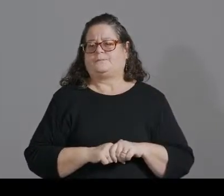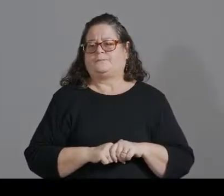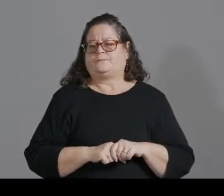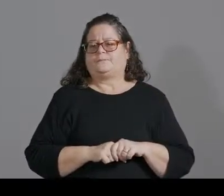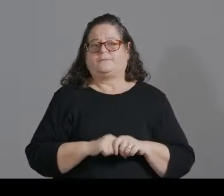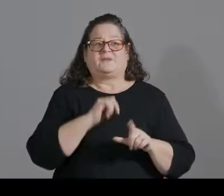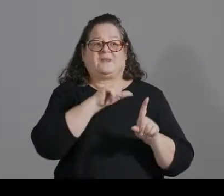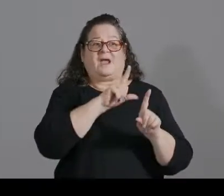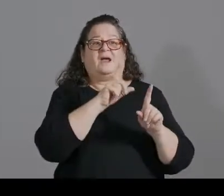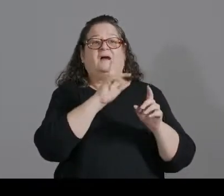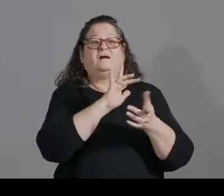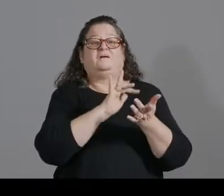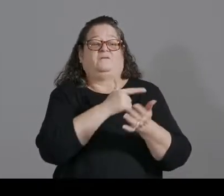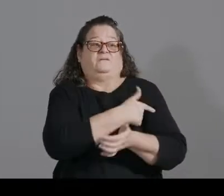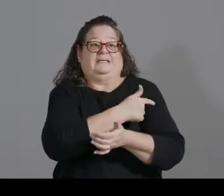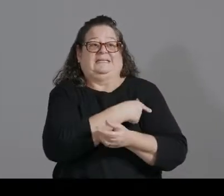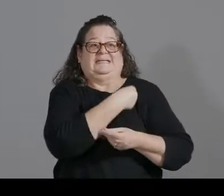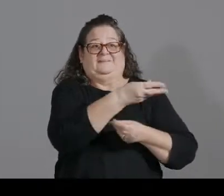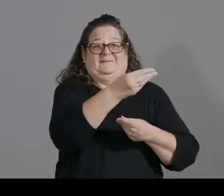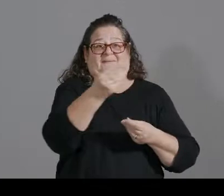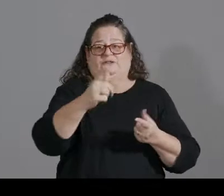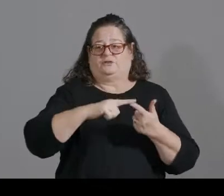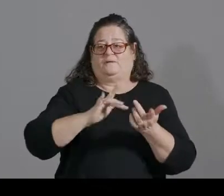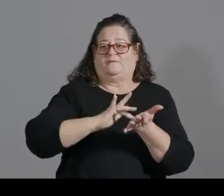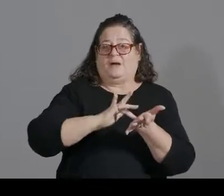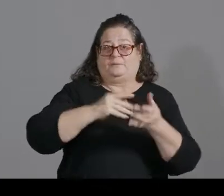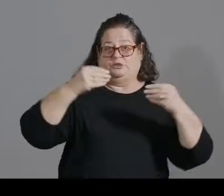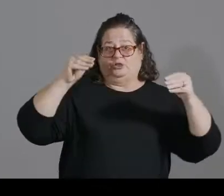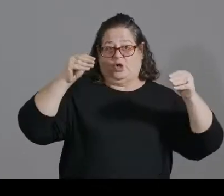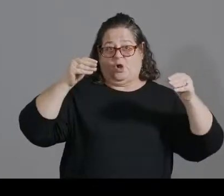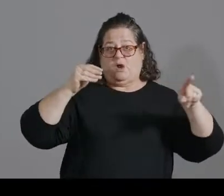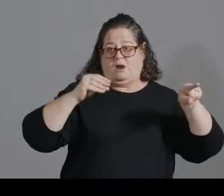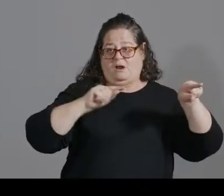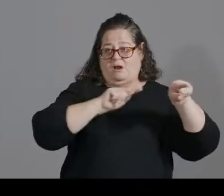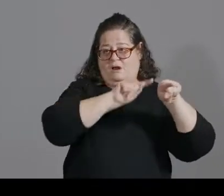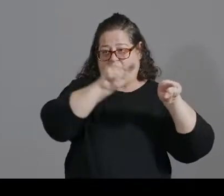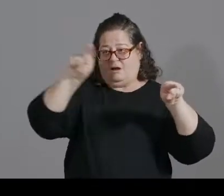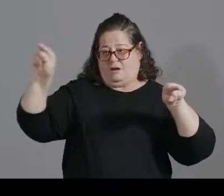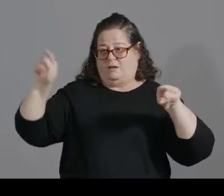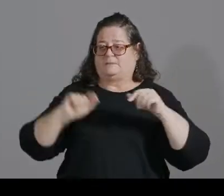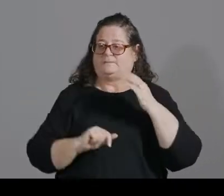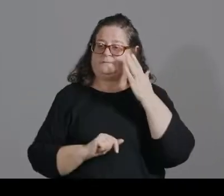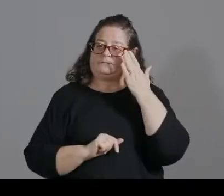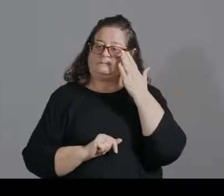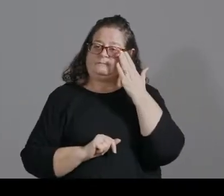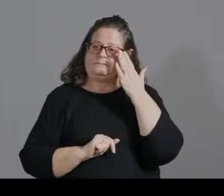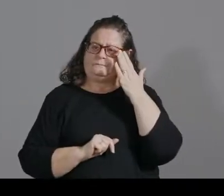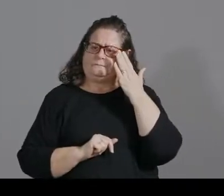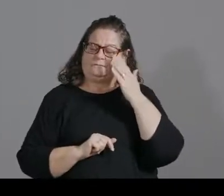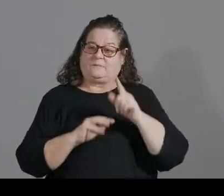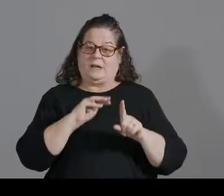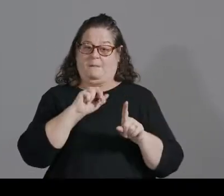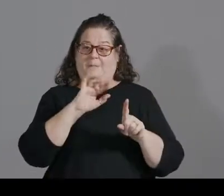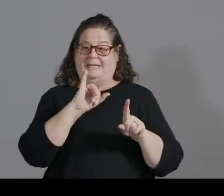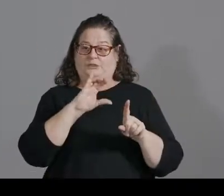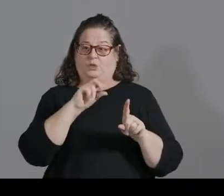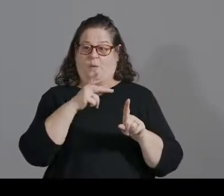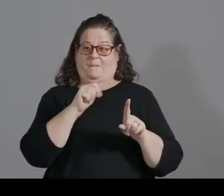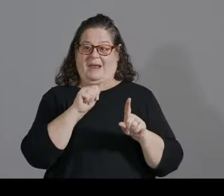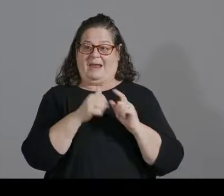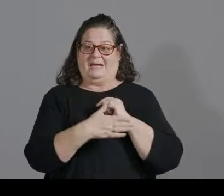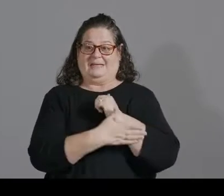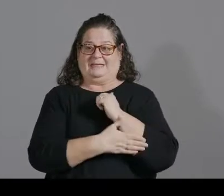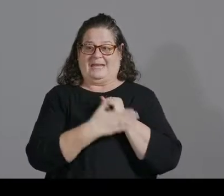government. So Maricopa County announced that they will be vaccinating those 65 and older starting Monday,